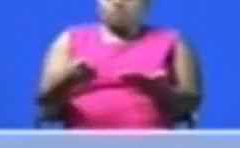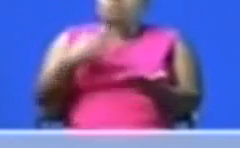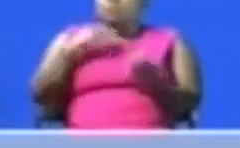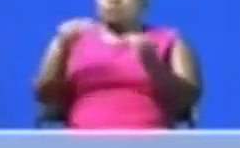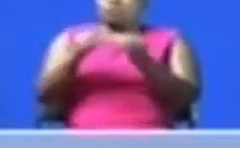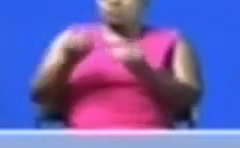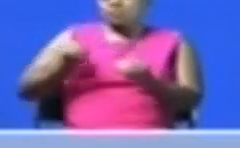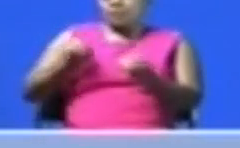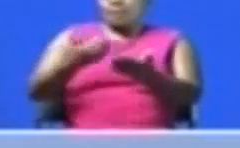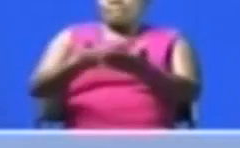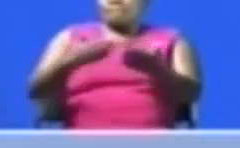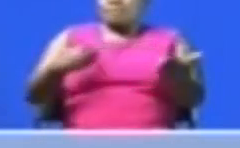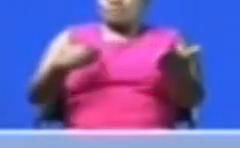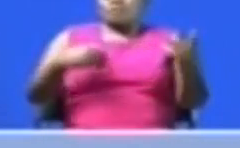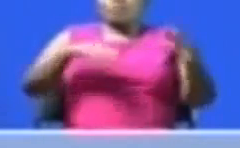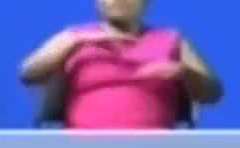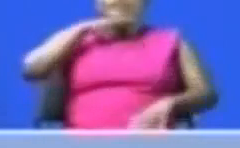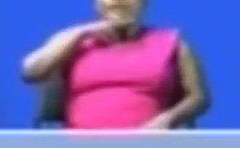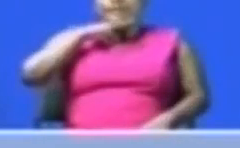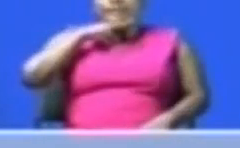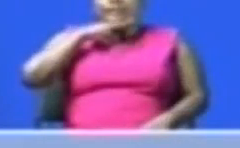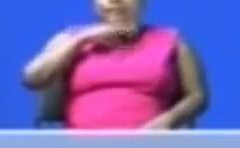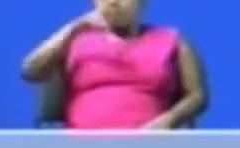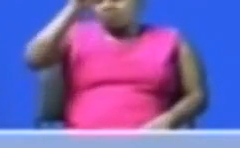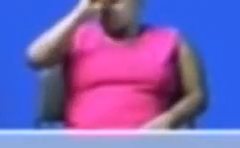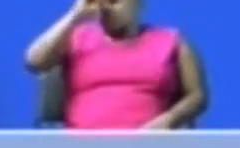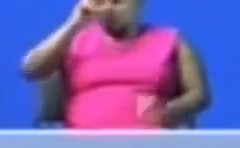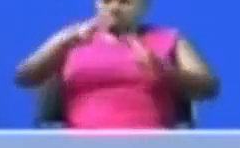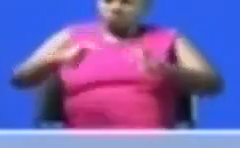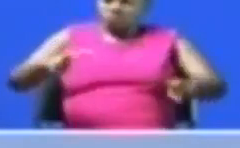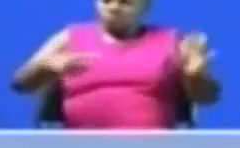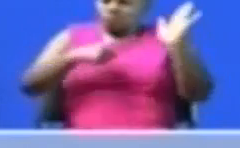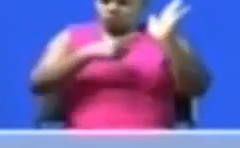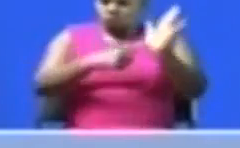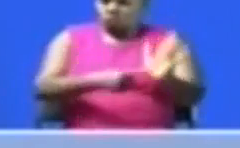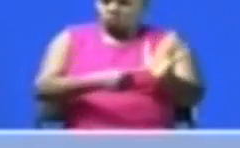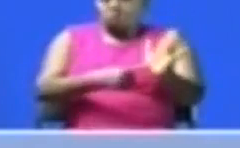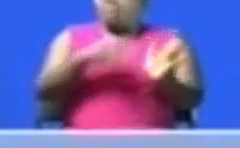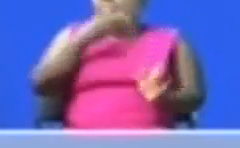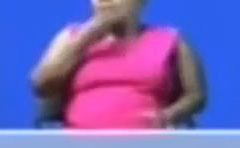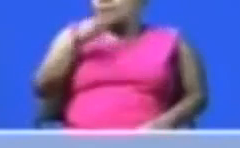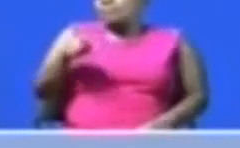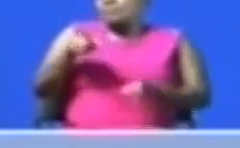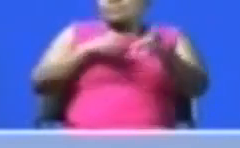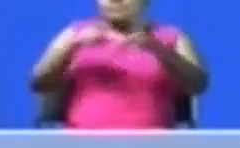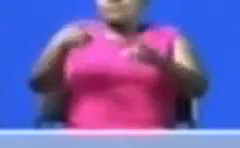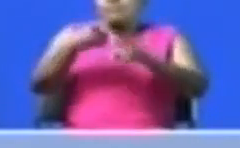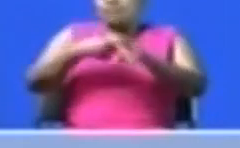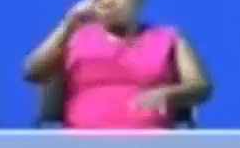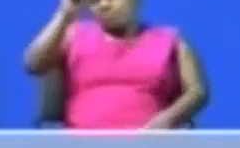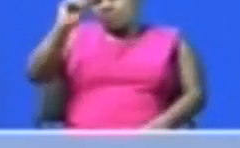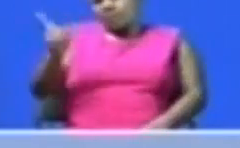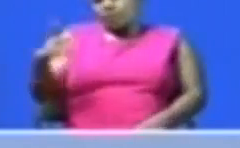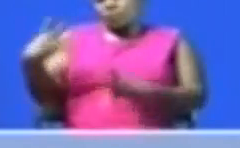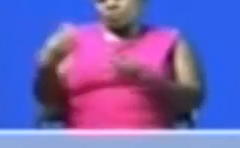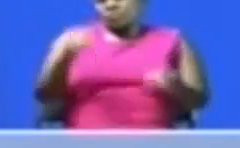student prior to her untimely death. Ongoing police investigations indicate that the attacker, Naftali Kinuthia, traveled all the way from Nairobi to